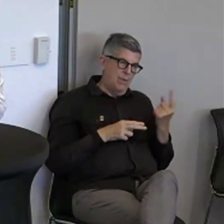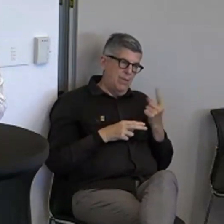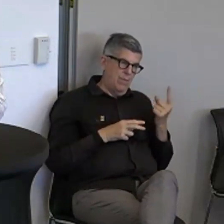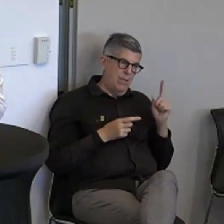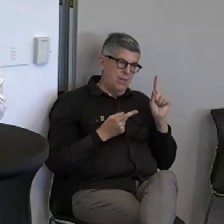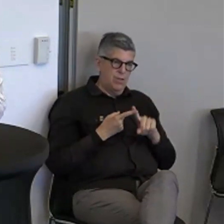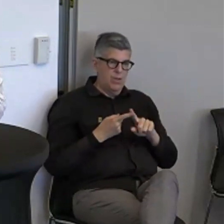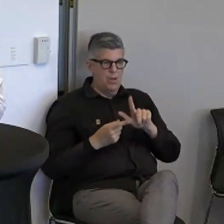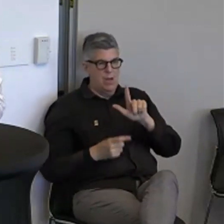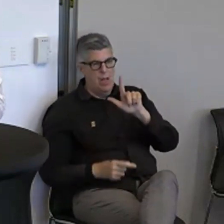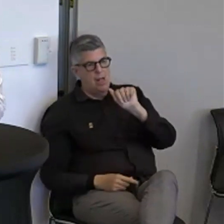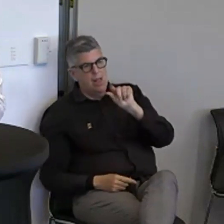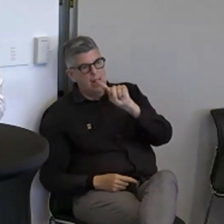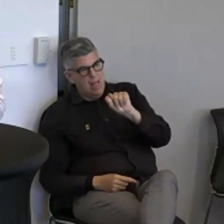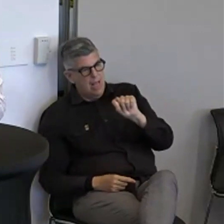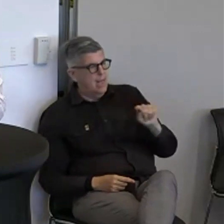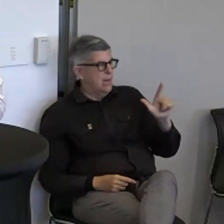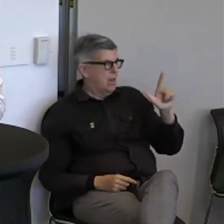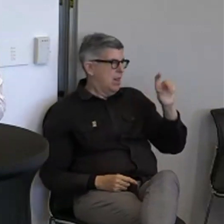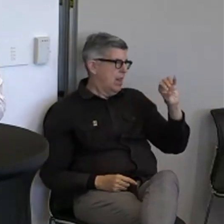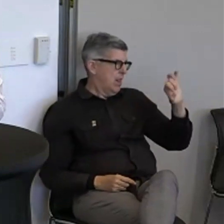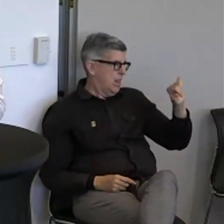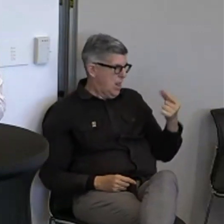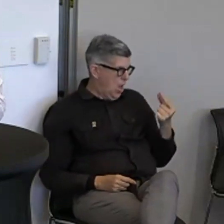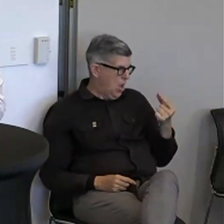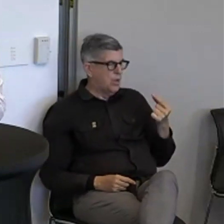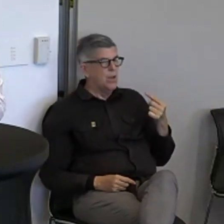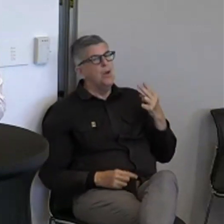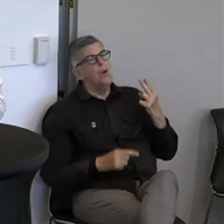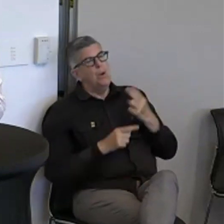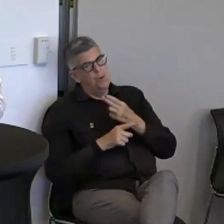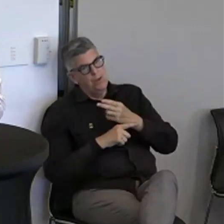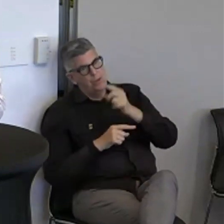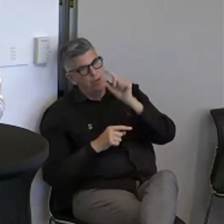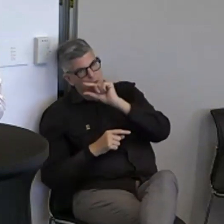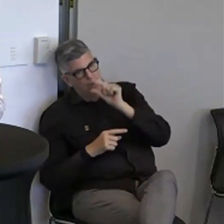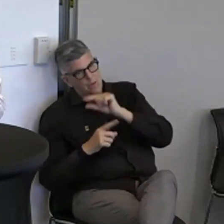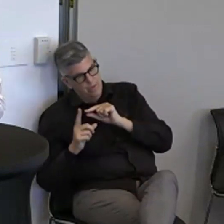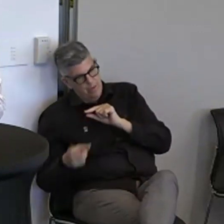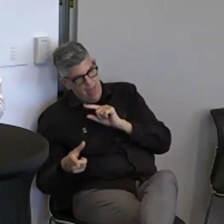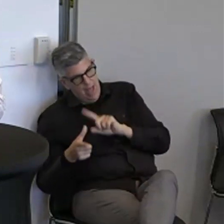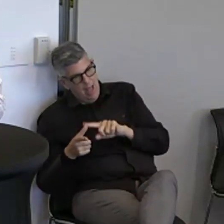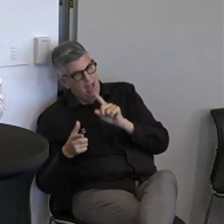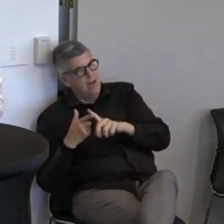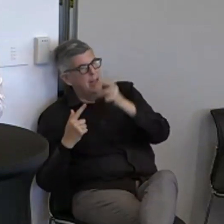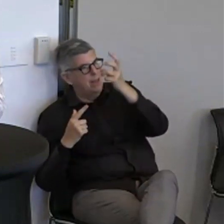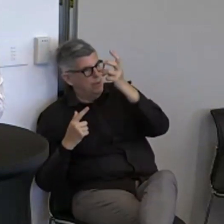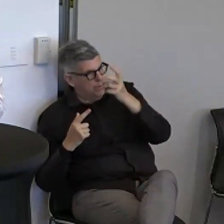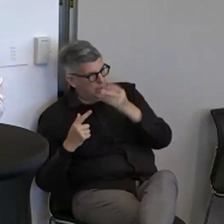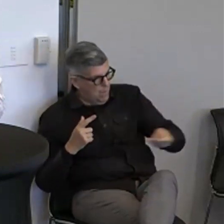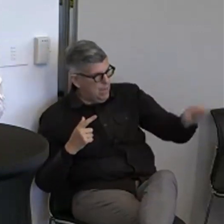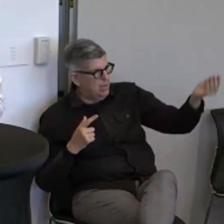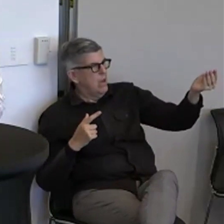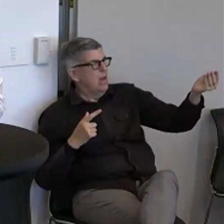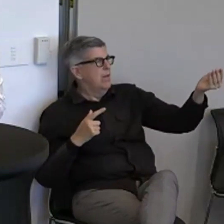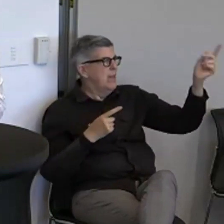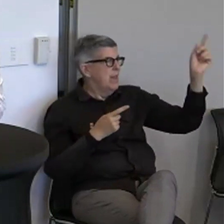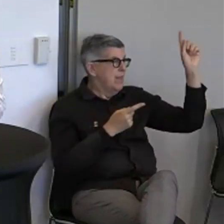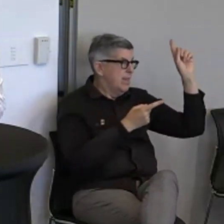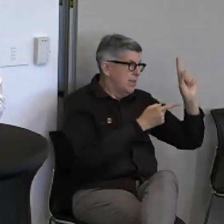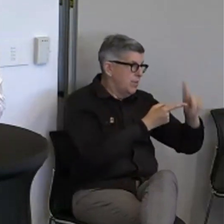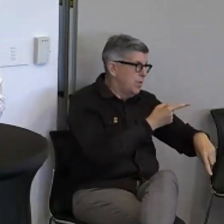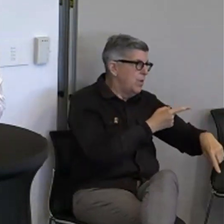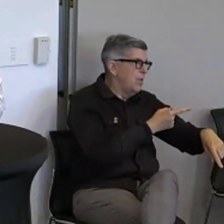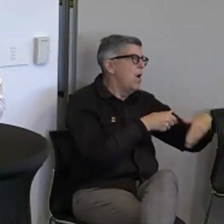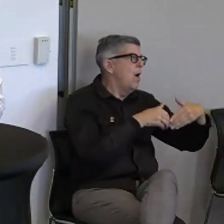latitude longitude, that's called geocoding. And so we use Google for that, and then we hand off the latitude longitude to